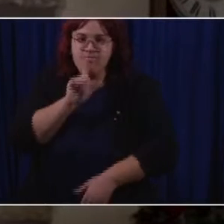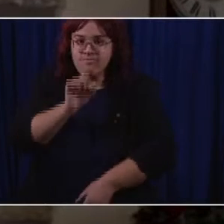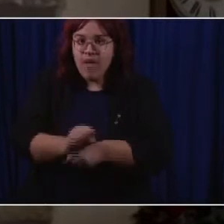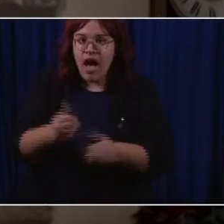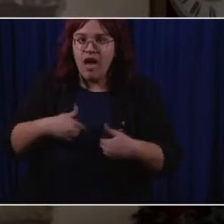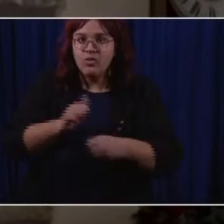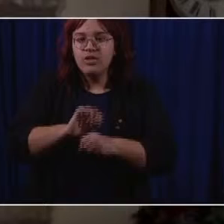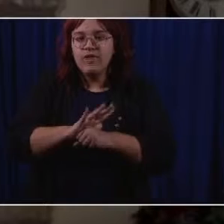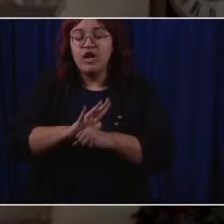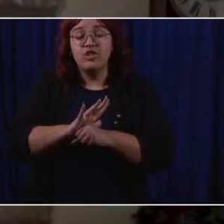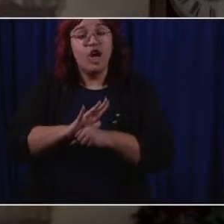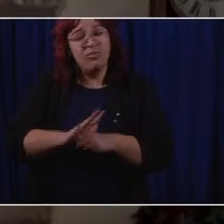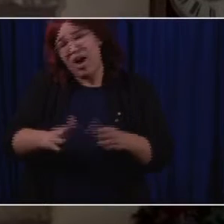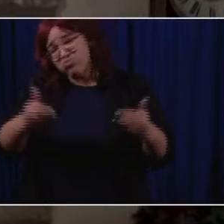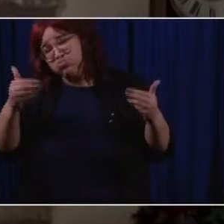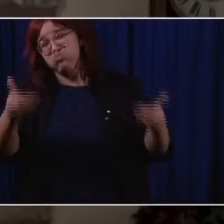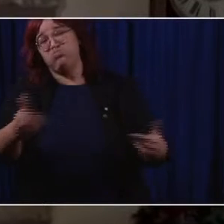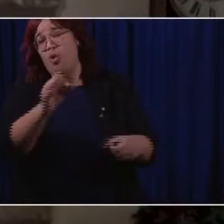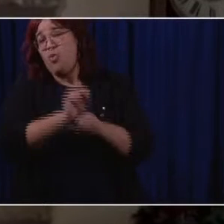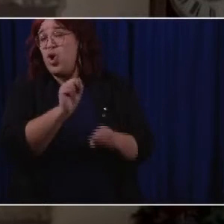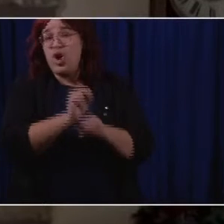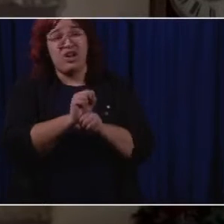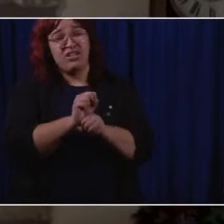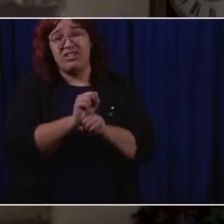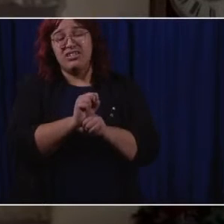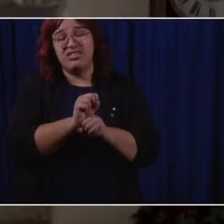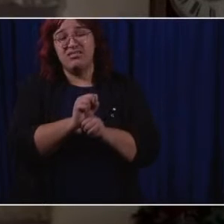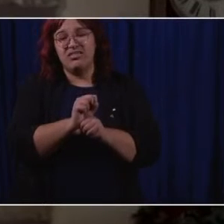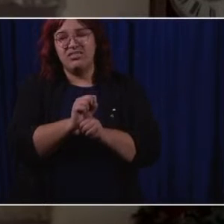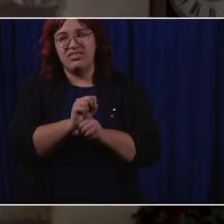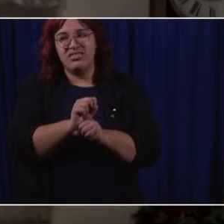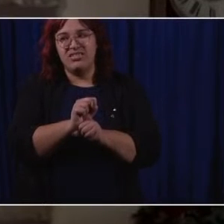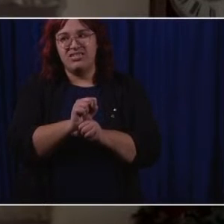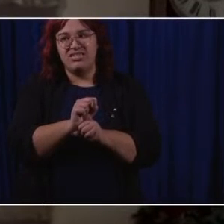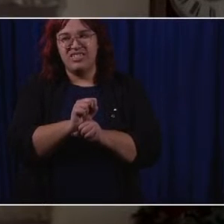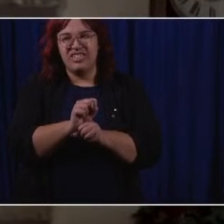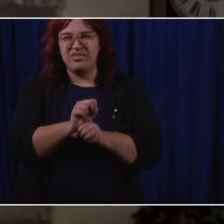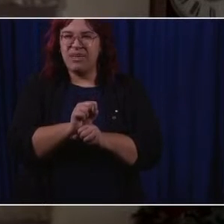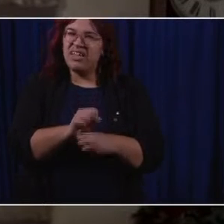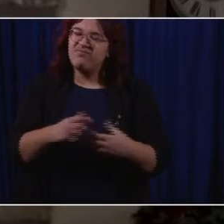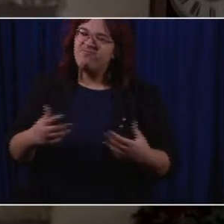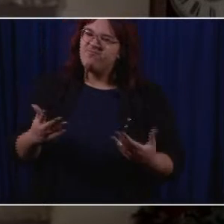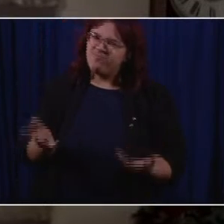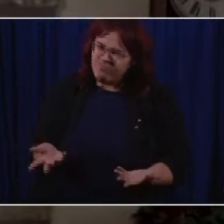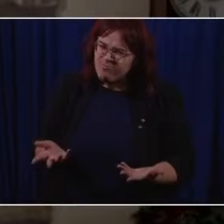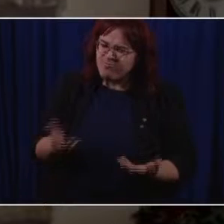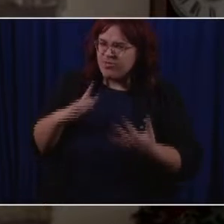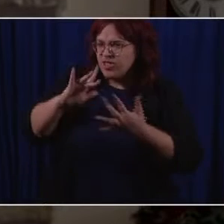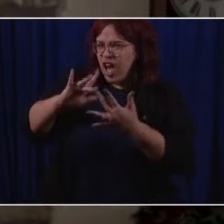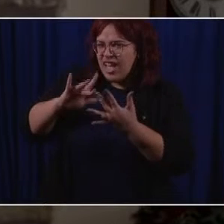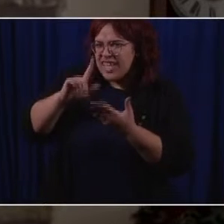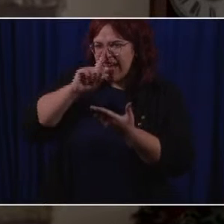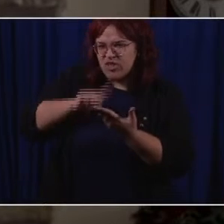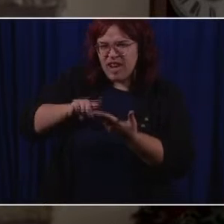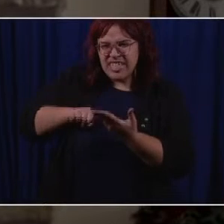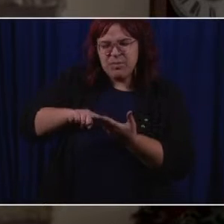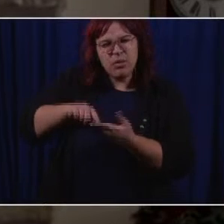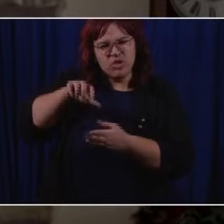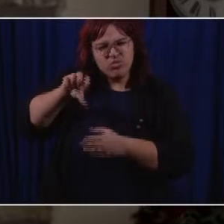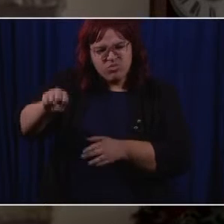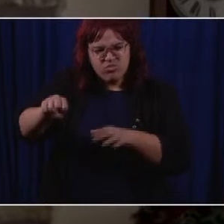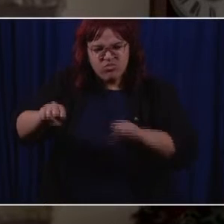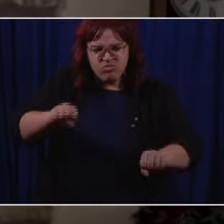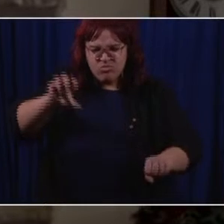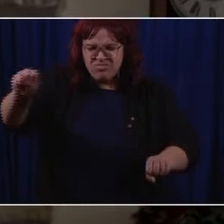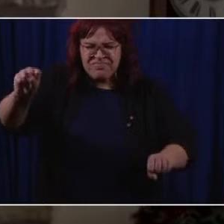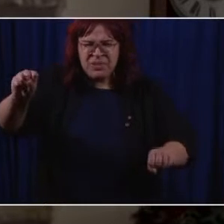going into work sick, and there's no real contact tracing to nail this down and